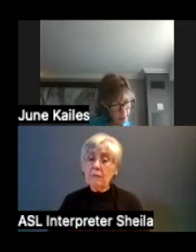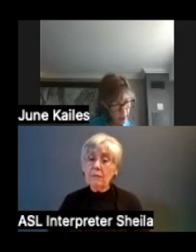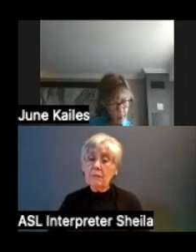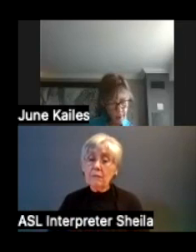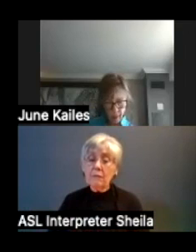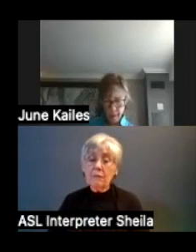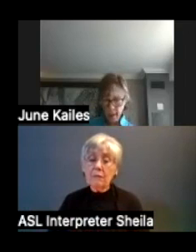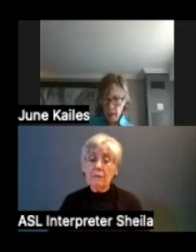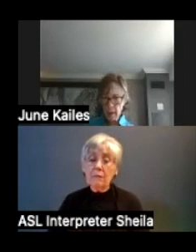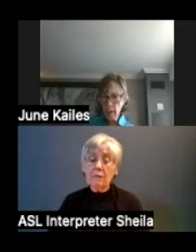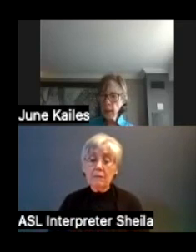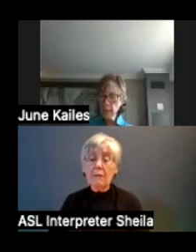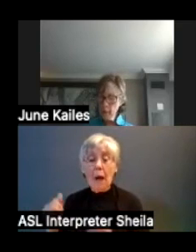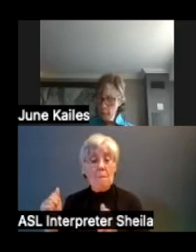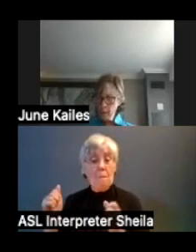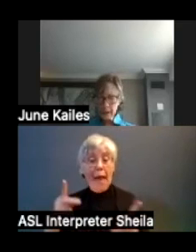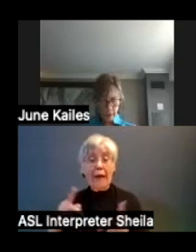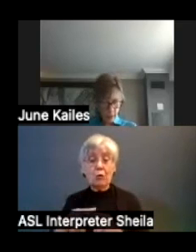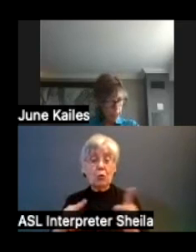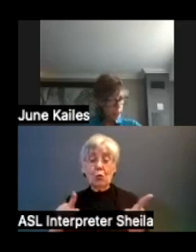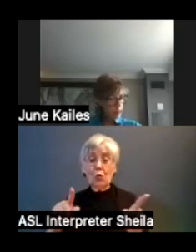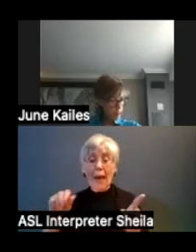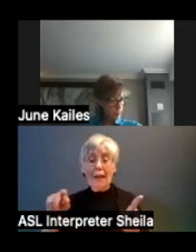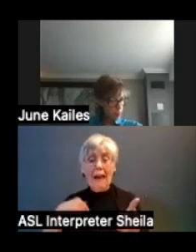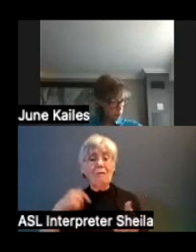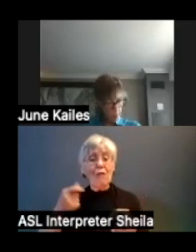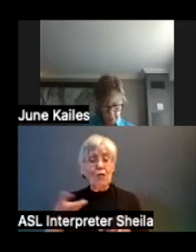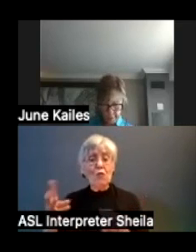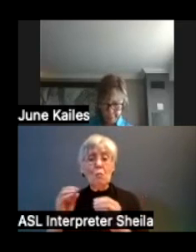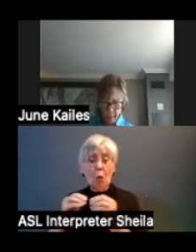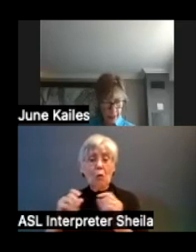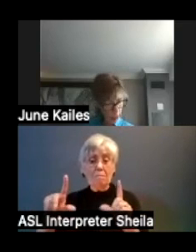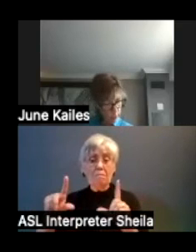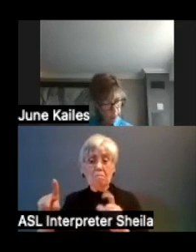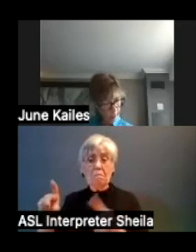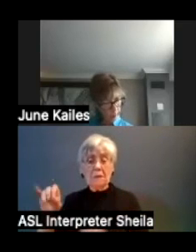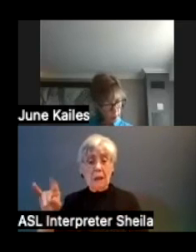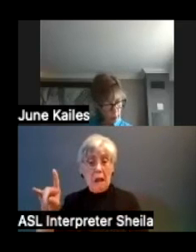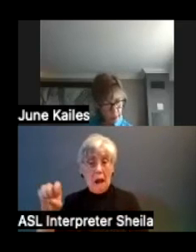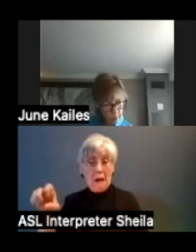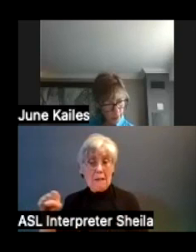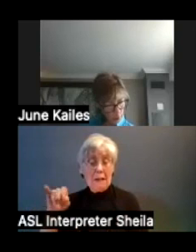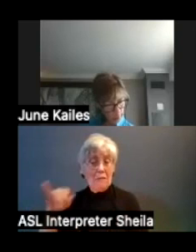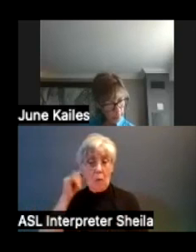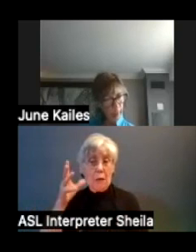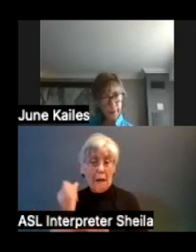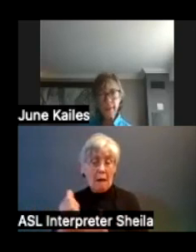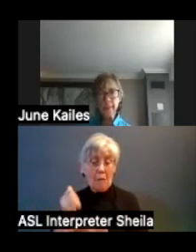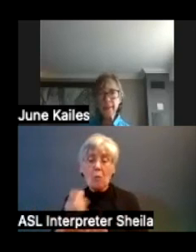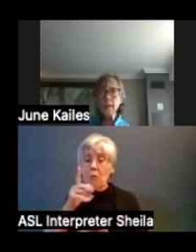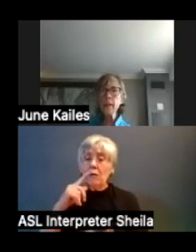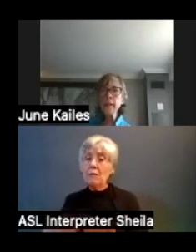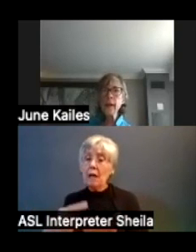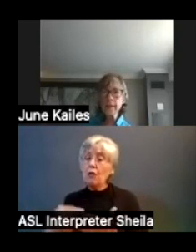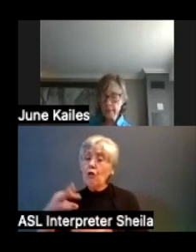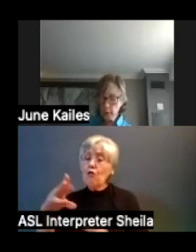back to you, and I got a few more slides. If that would help, we go over the resource slides unless